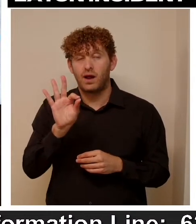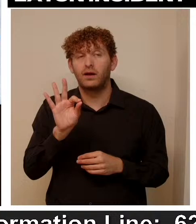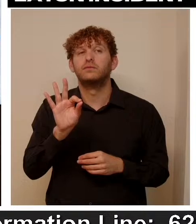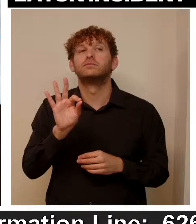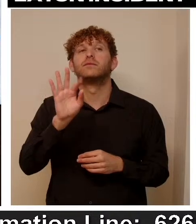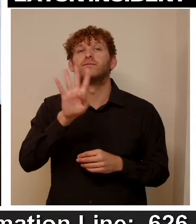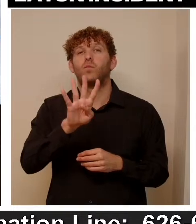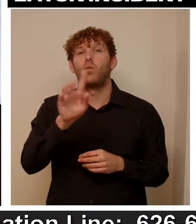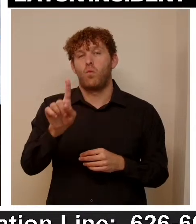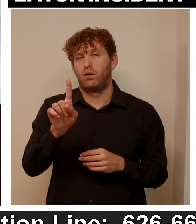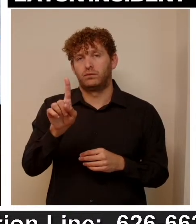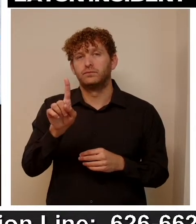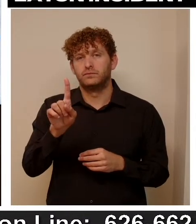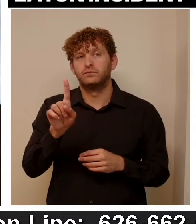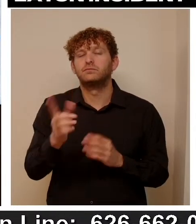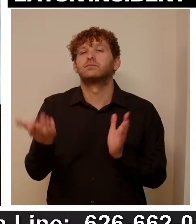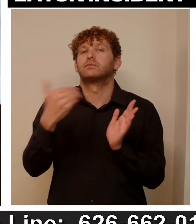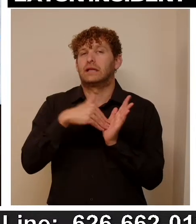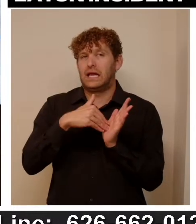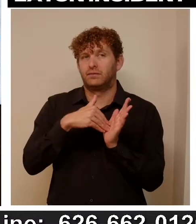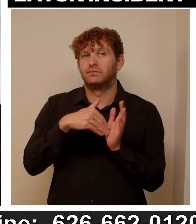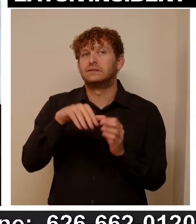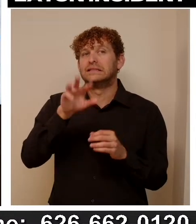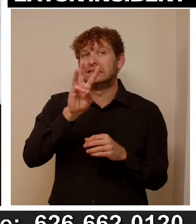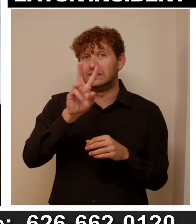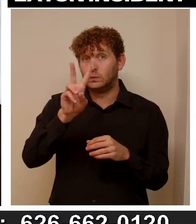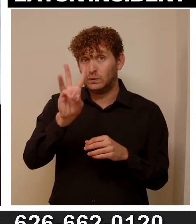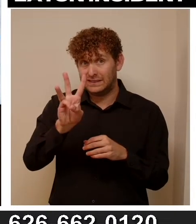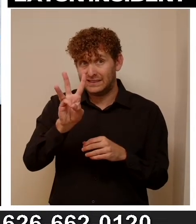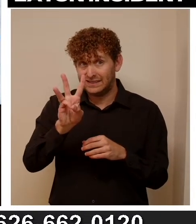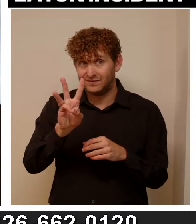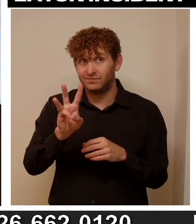626-574-0941. Again, that's